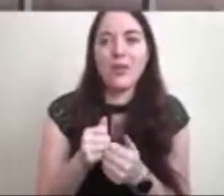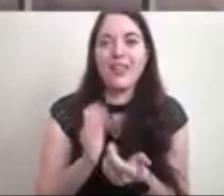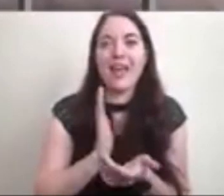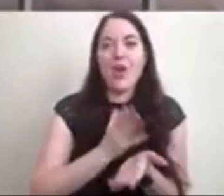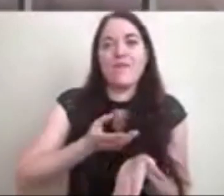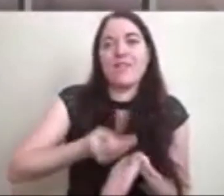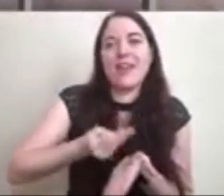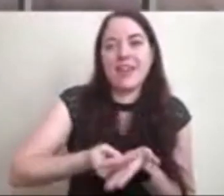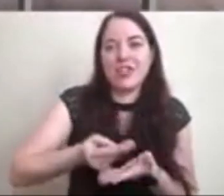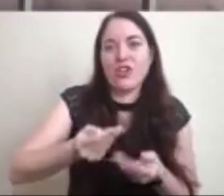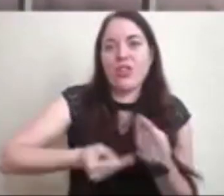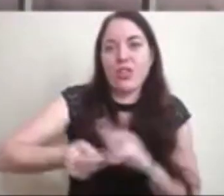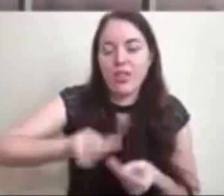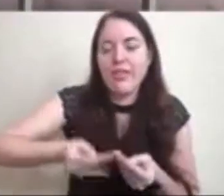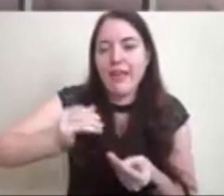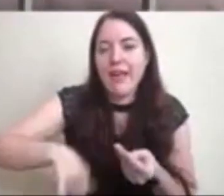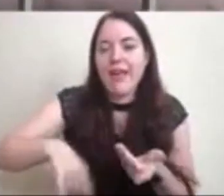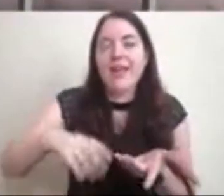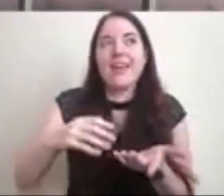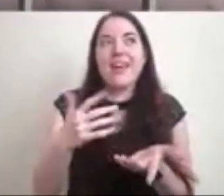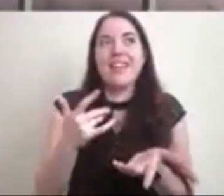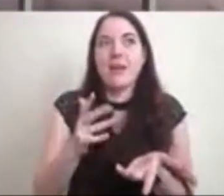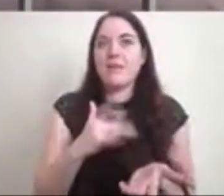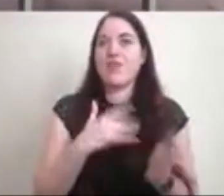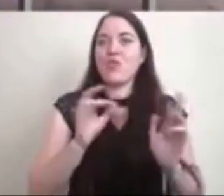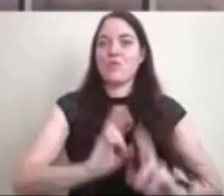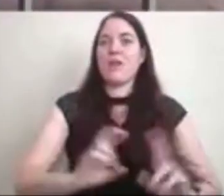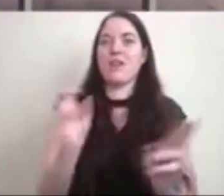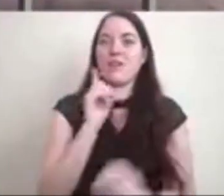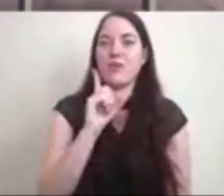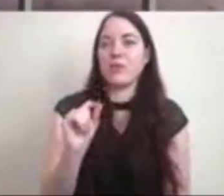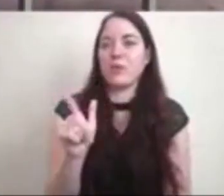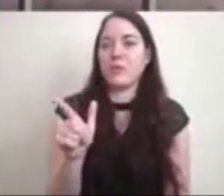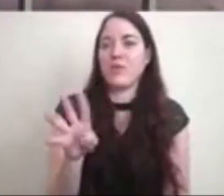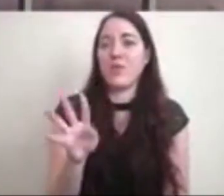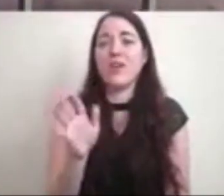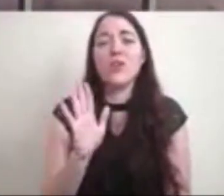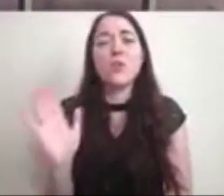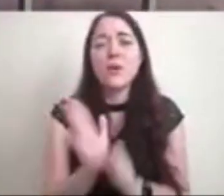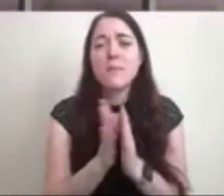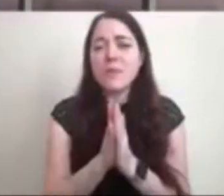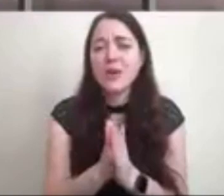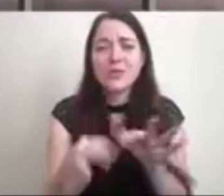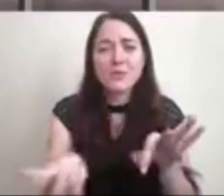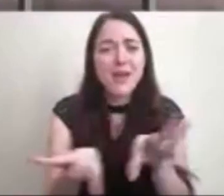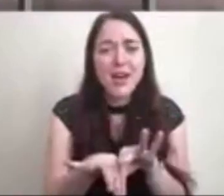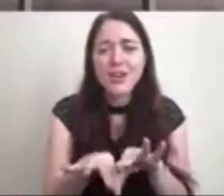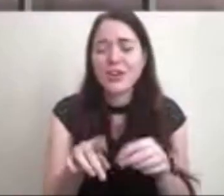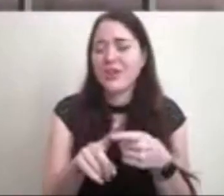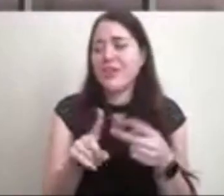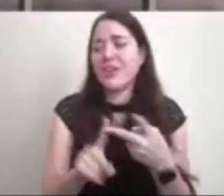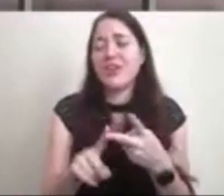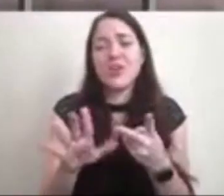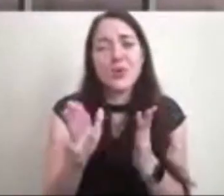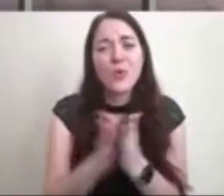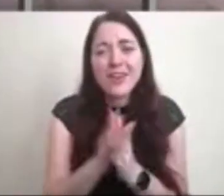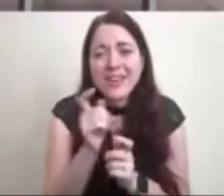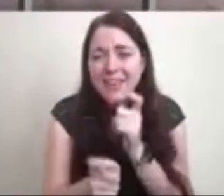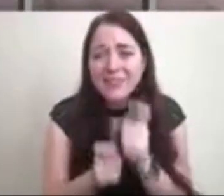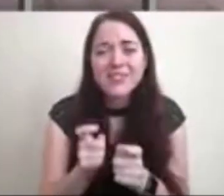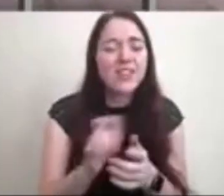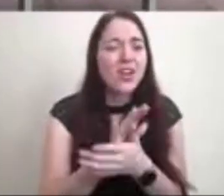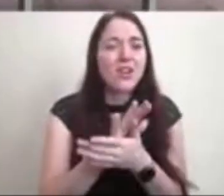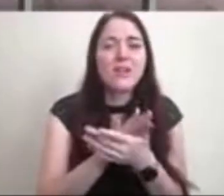2024. Everything matters. Your prayers matter. Every gift matters. All of it makes a positive difference in the political